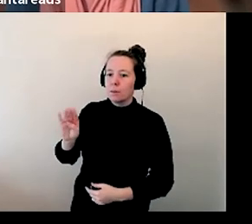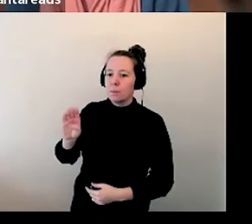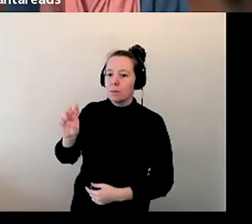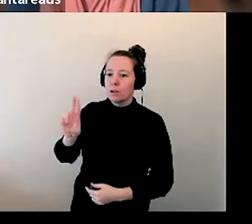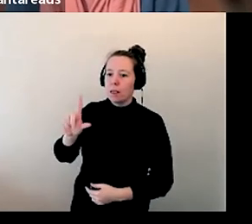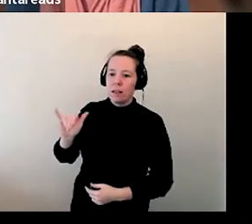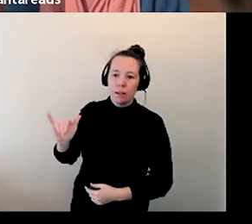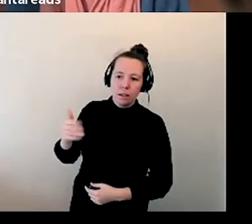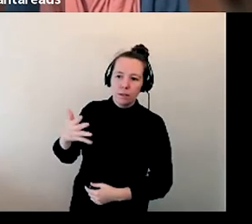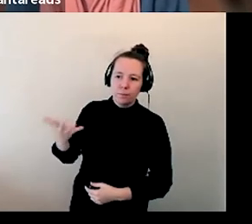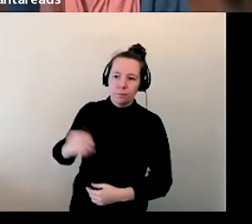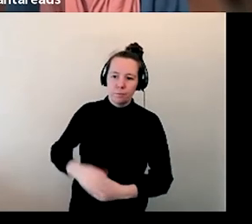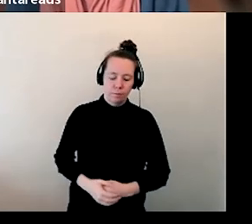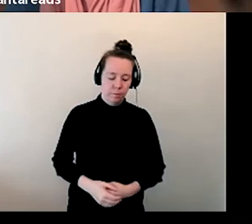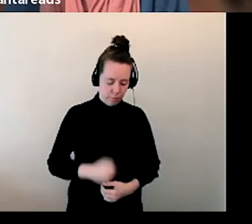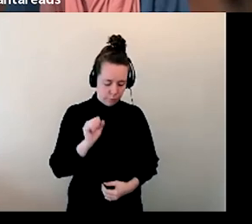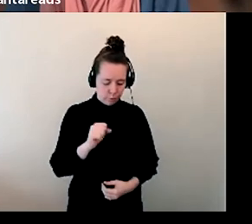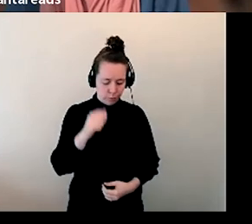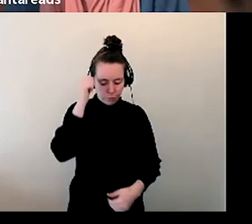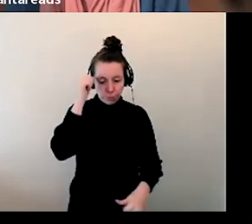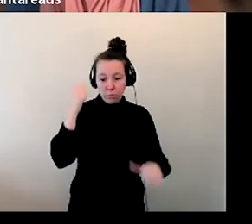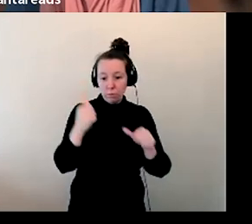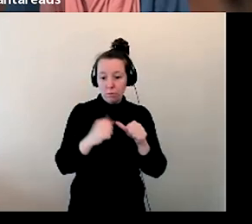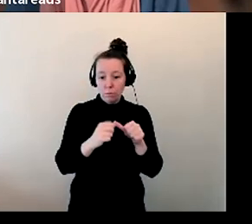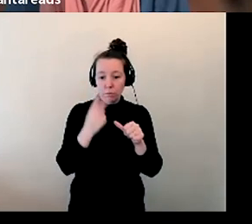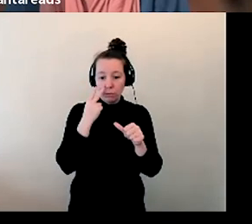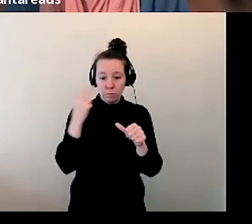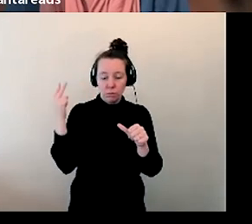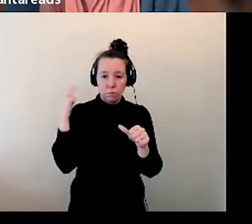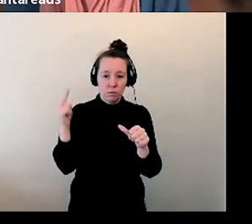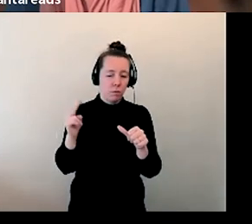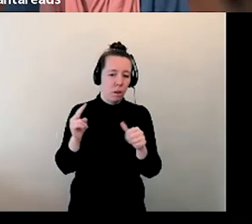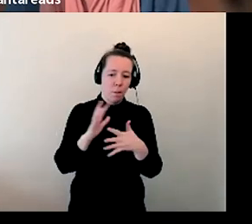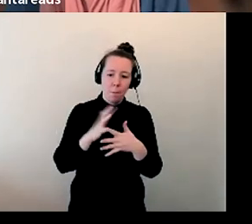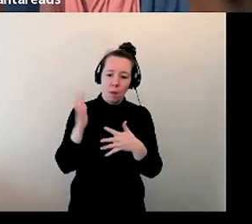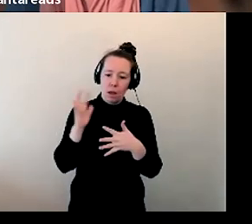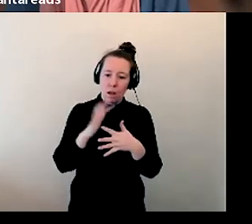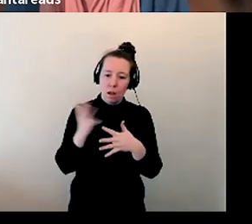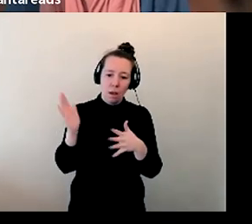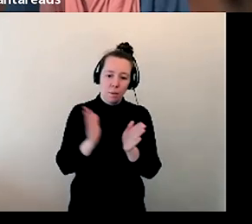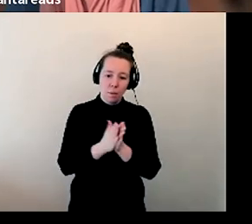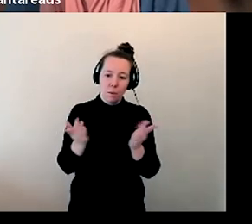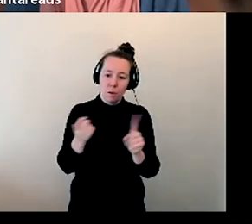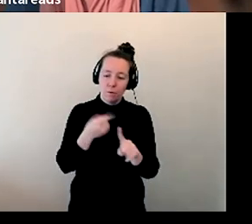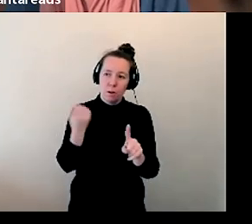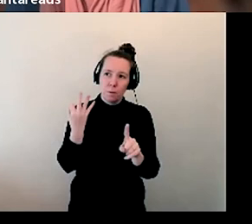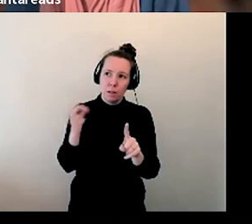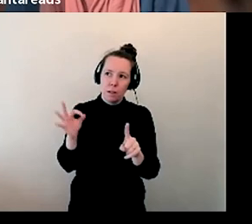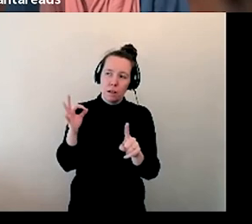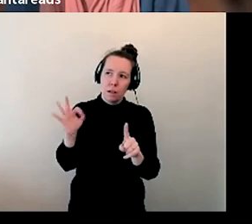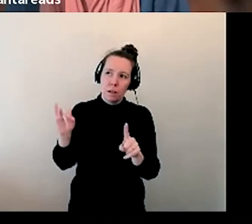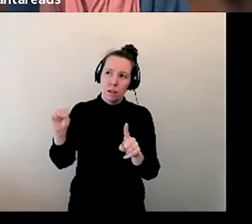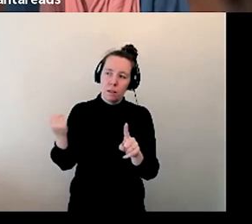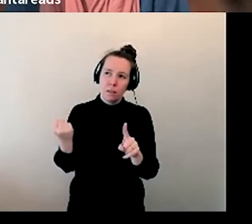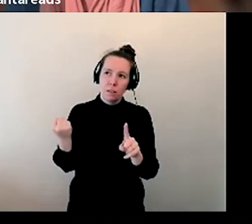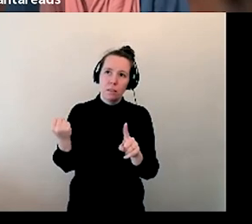So one instance that I remember is there's this very popular book made from like the 1990s. I think it's called Cain's Jawbone, which